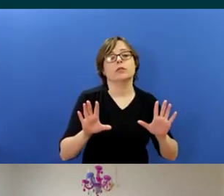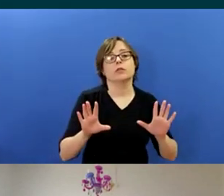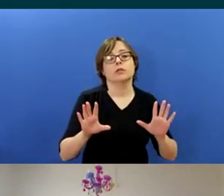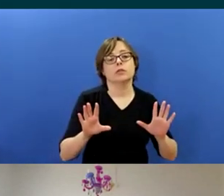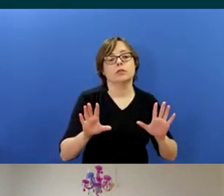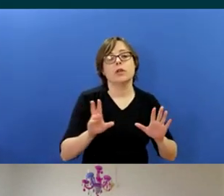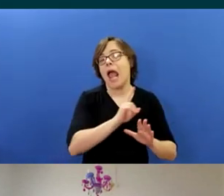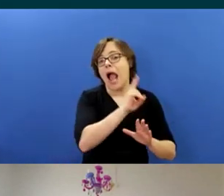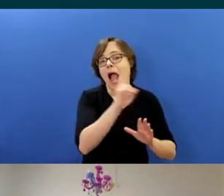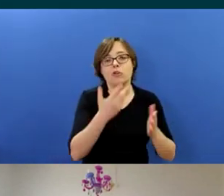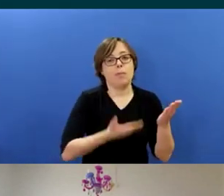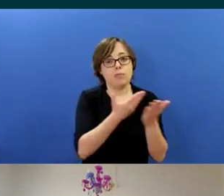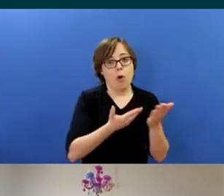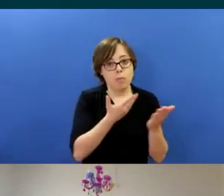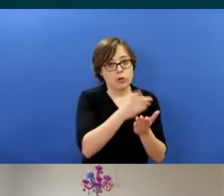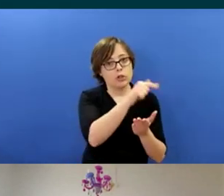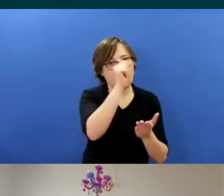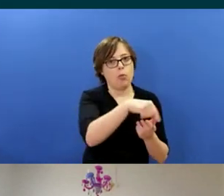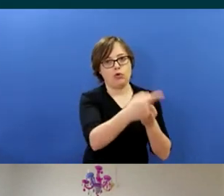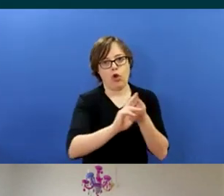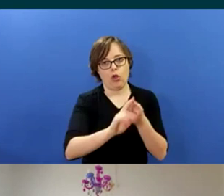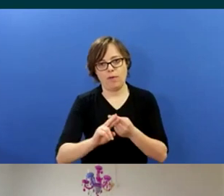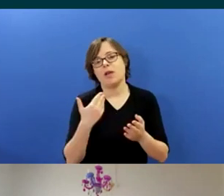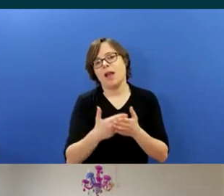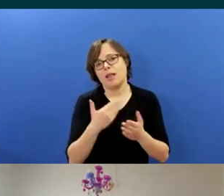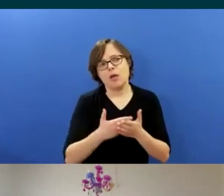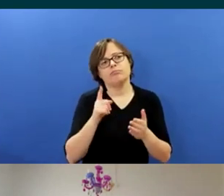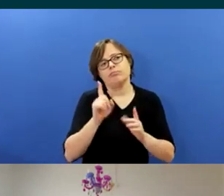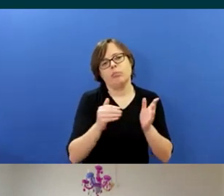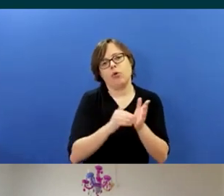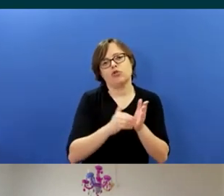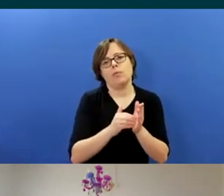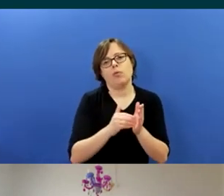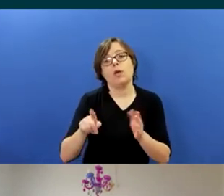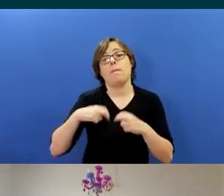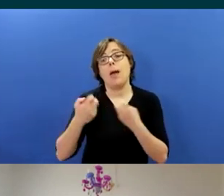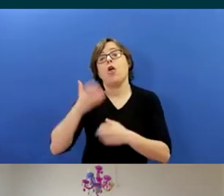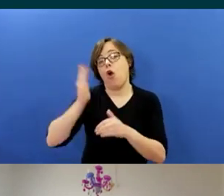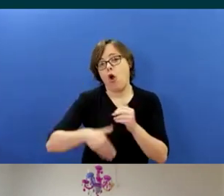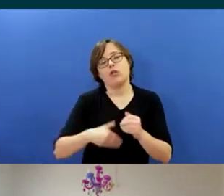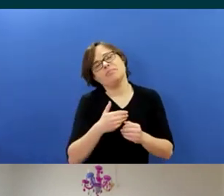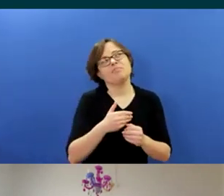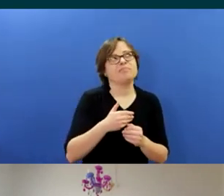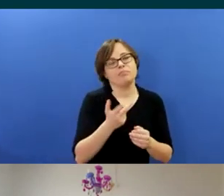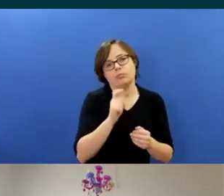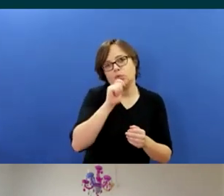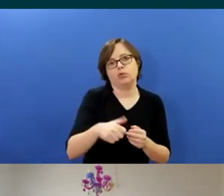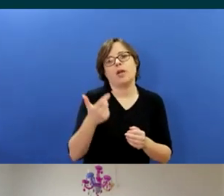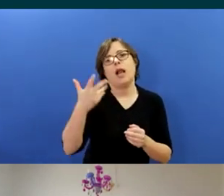it's several months after the end of the citizen assembly that we convene of a concluding